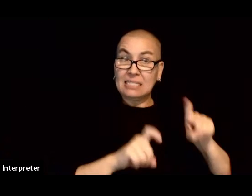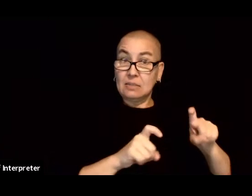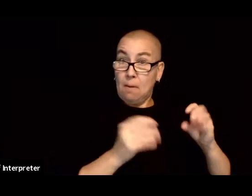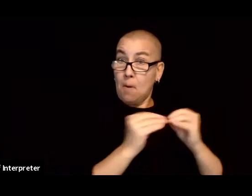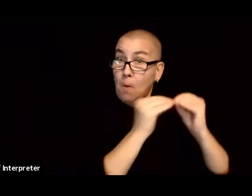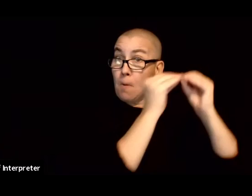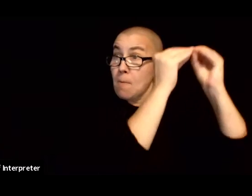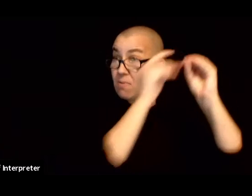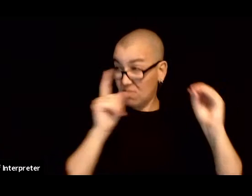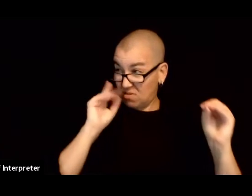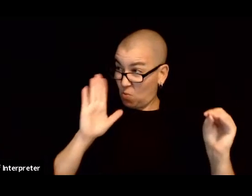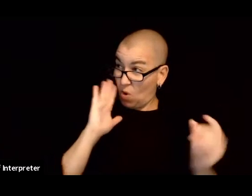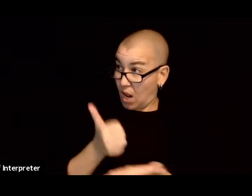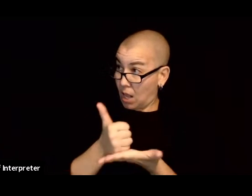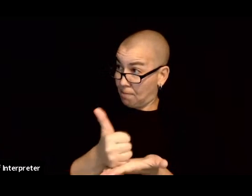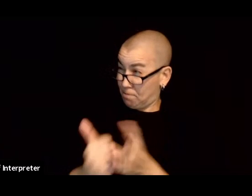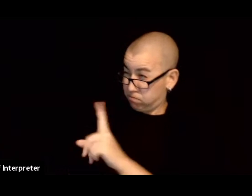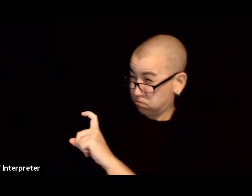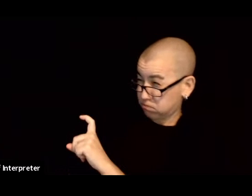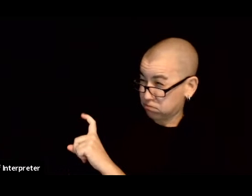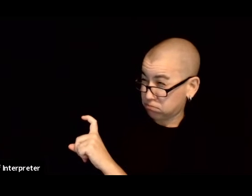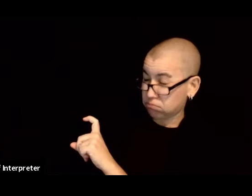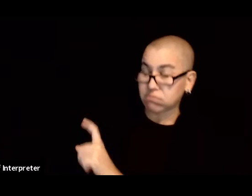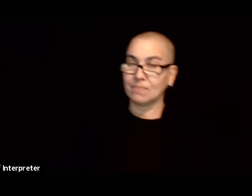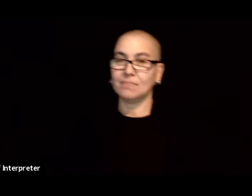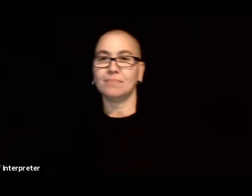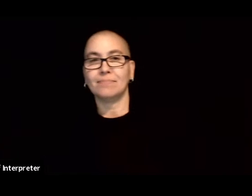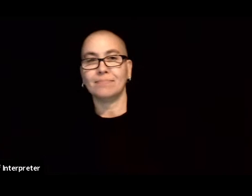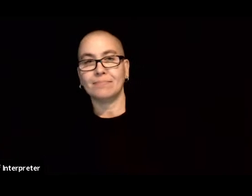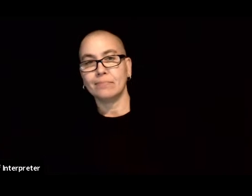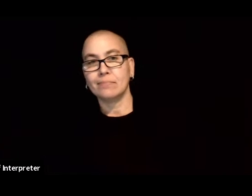sooner with the more tests that will be available?